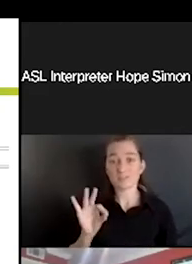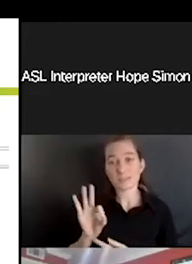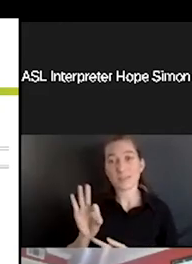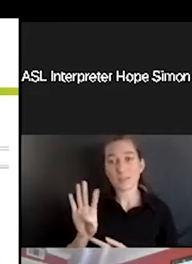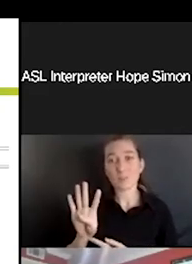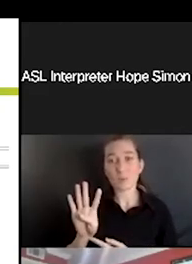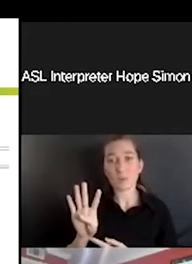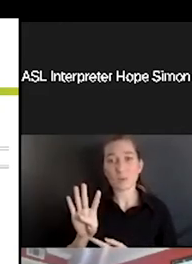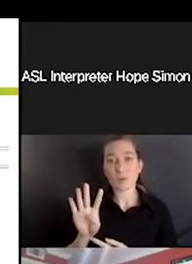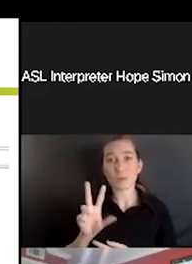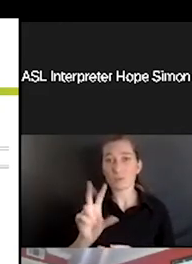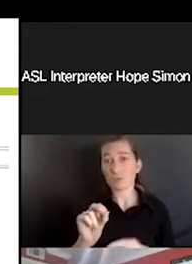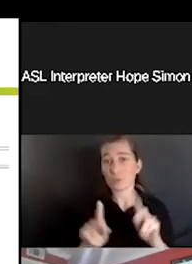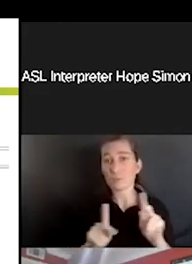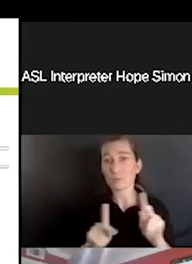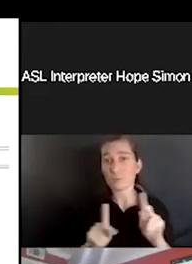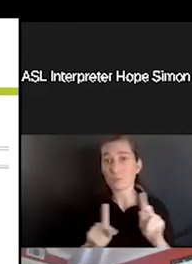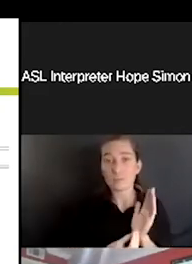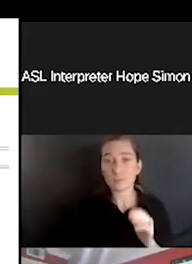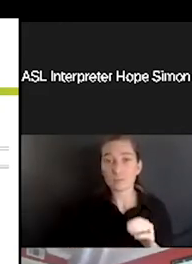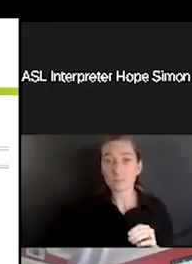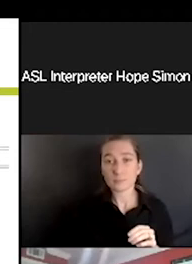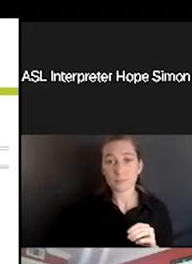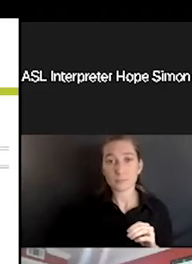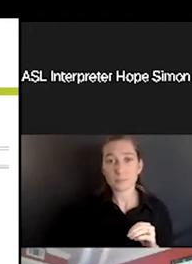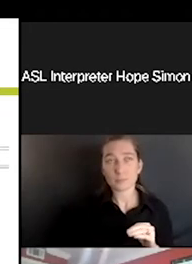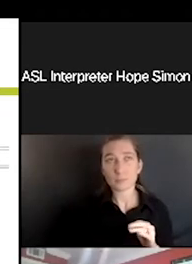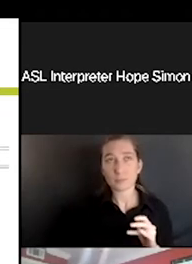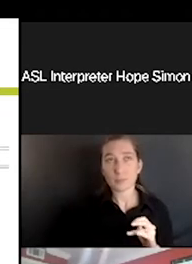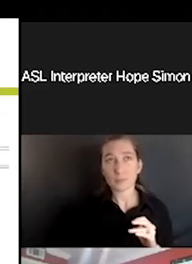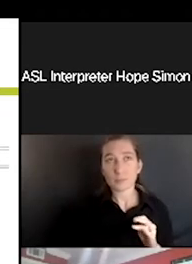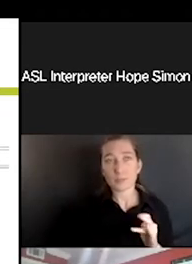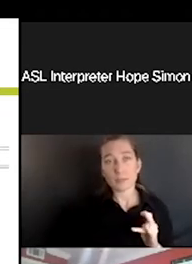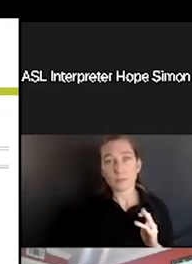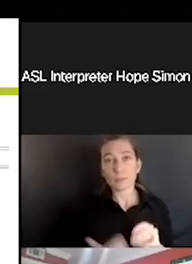died in 1994. At the time, it was considered